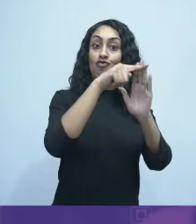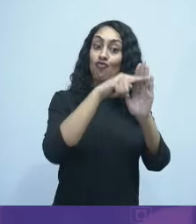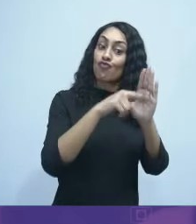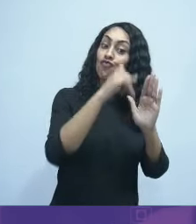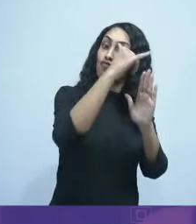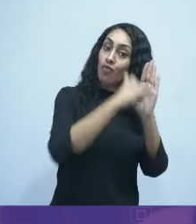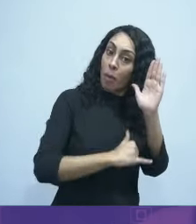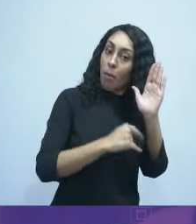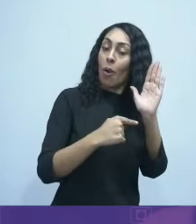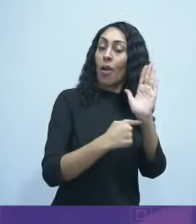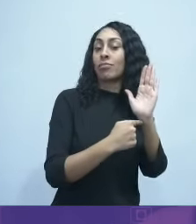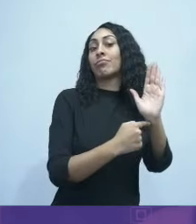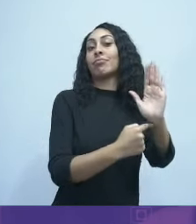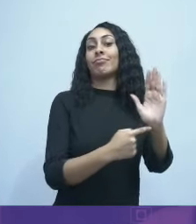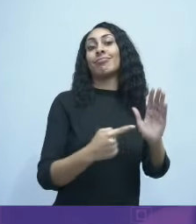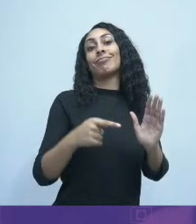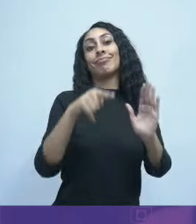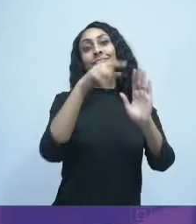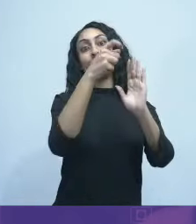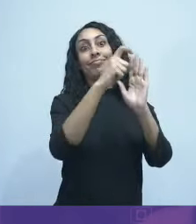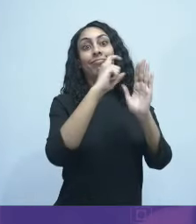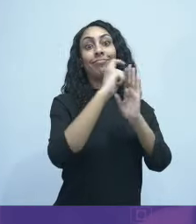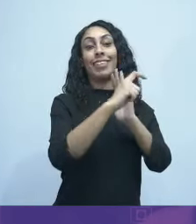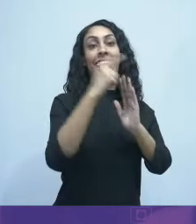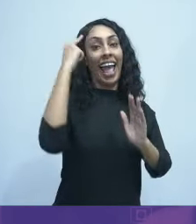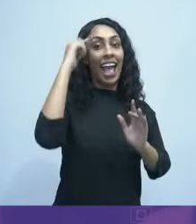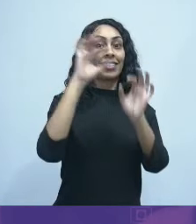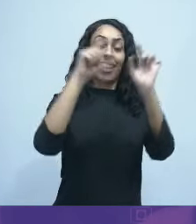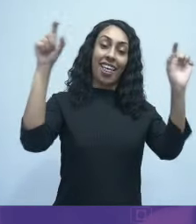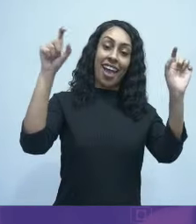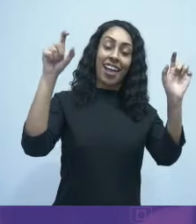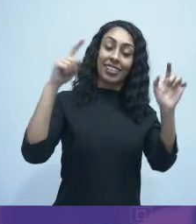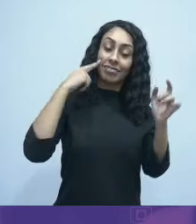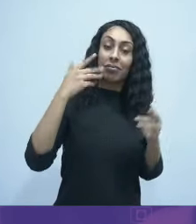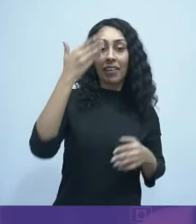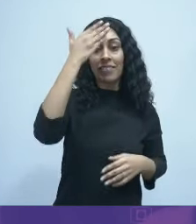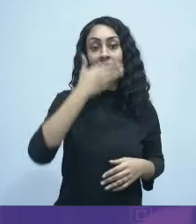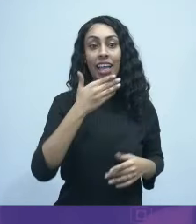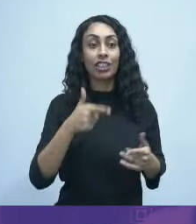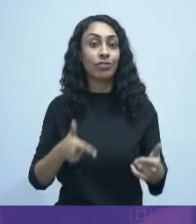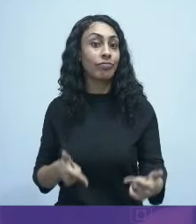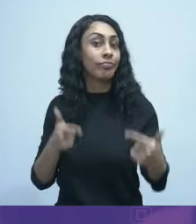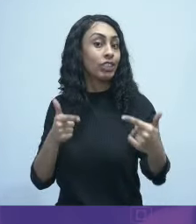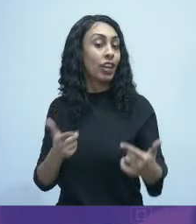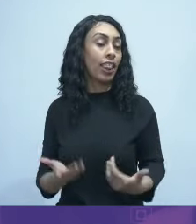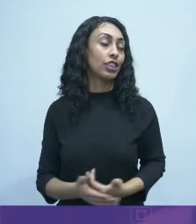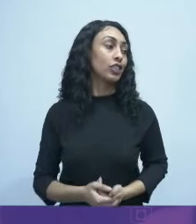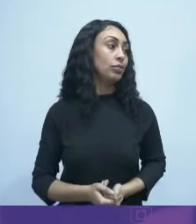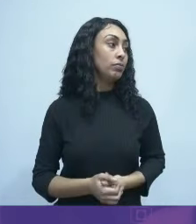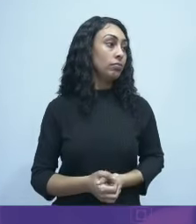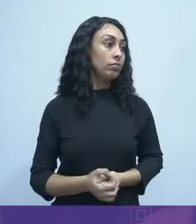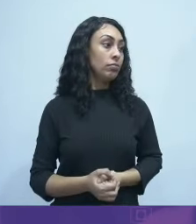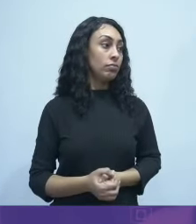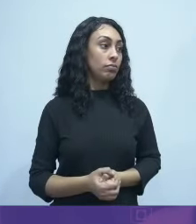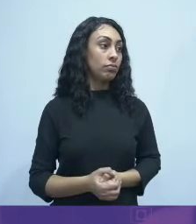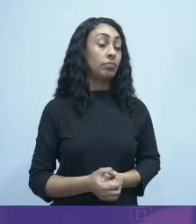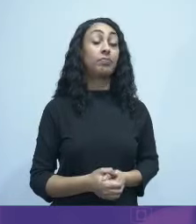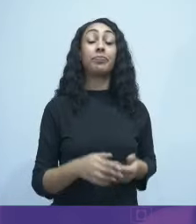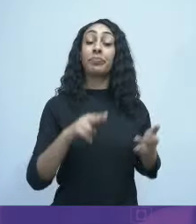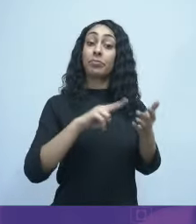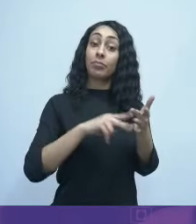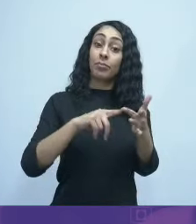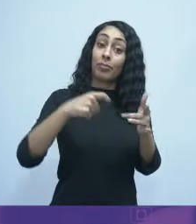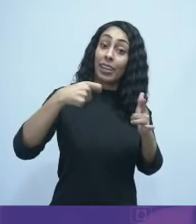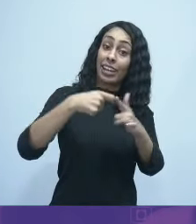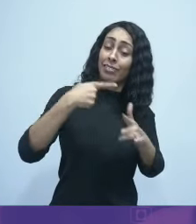and look at some of the headlines in terms of the challenges that we face in the sector. Thank you both. As Nick said, we're going to focus much